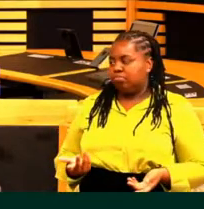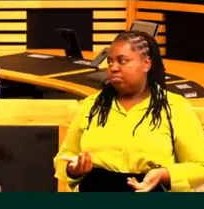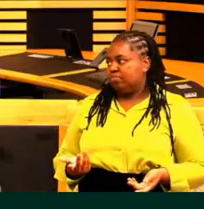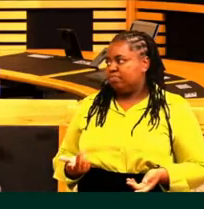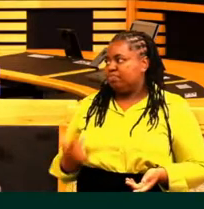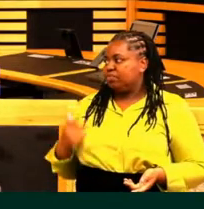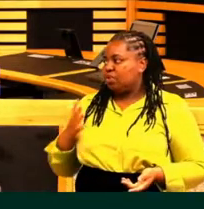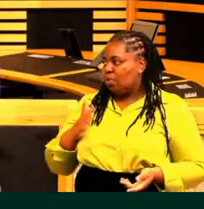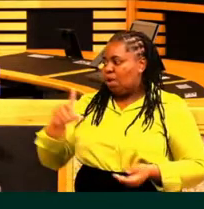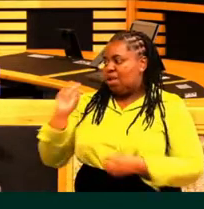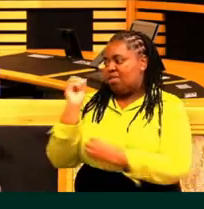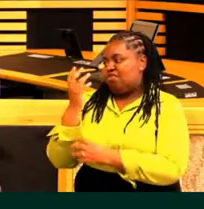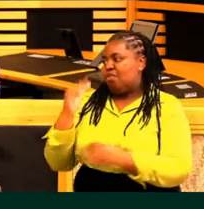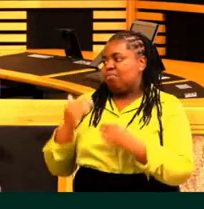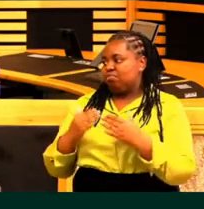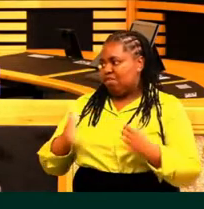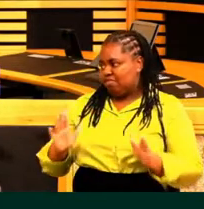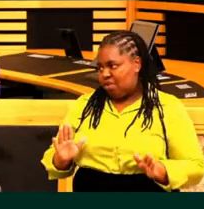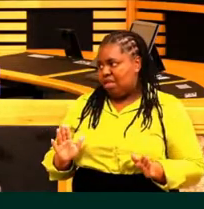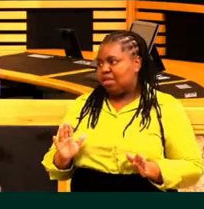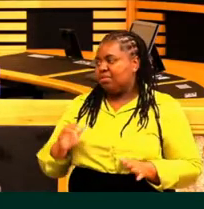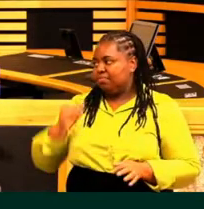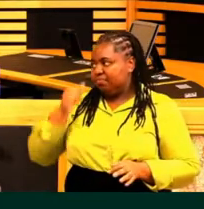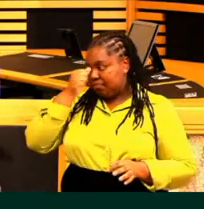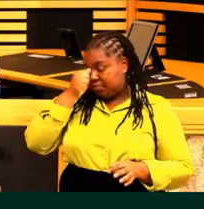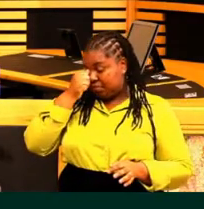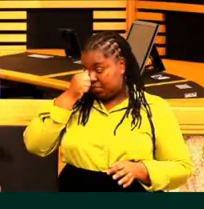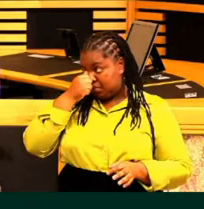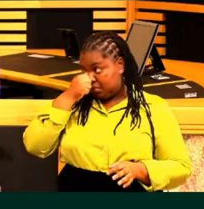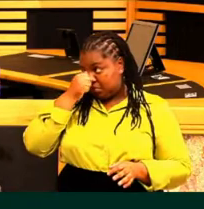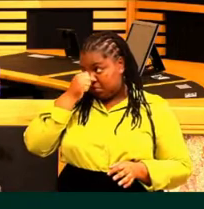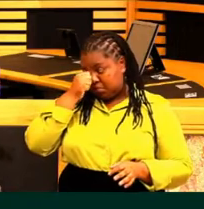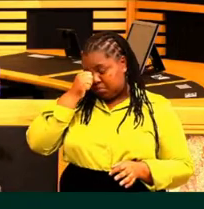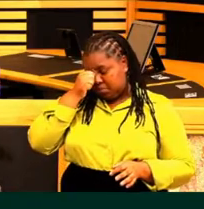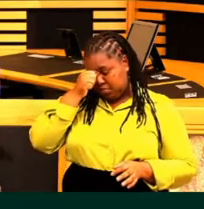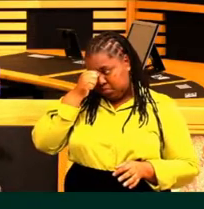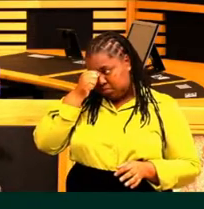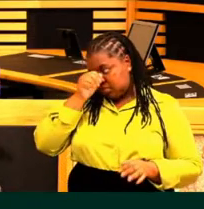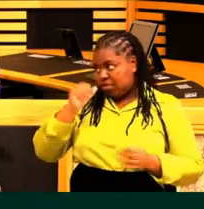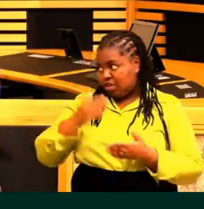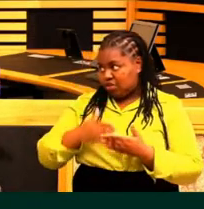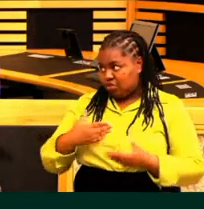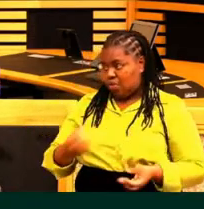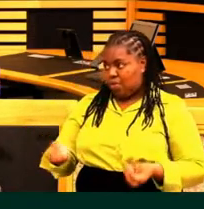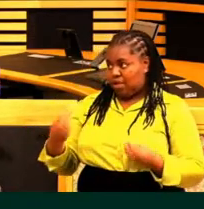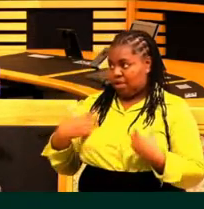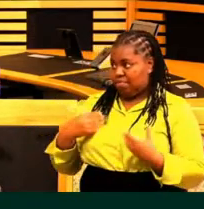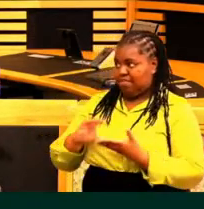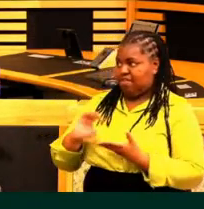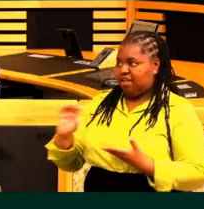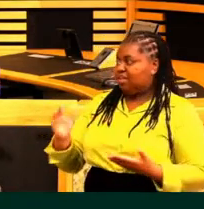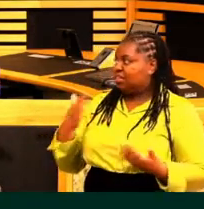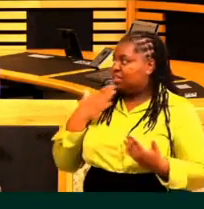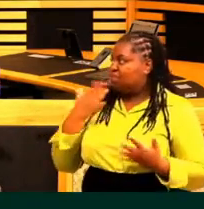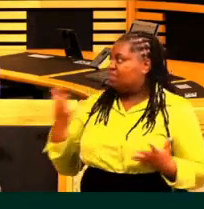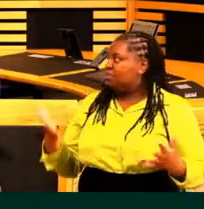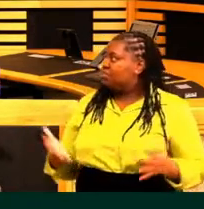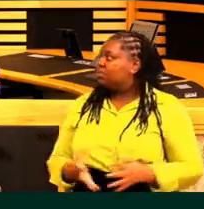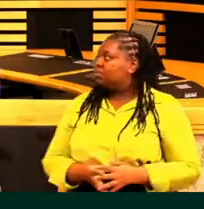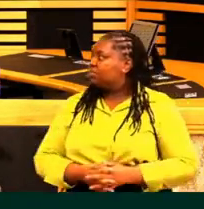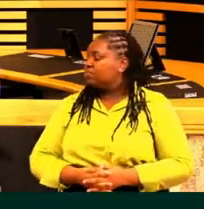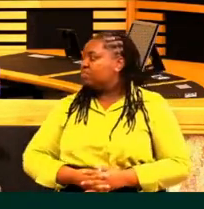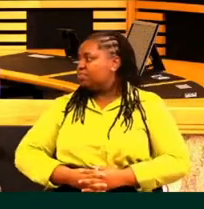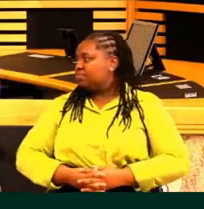we want factors to be open and we must occupy that thank you honorable member monitored thank you thank you